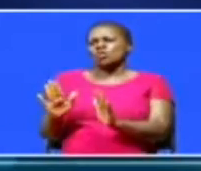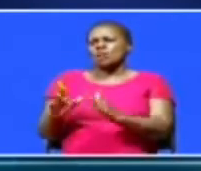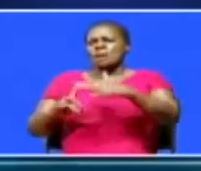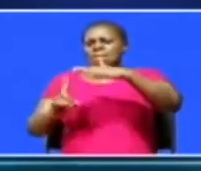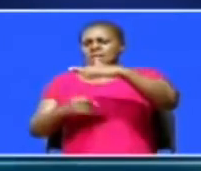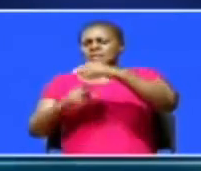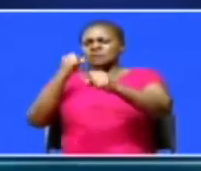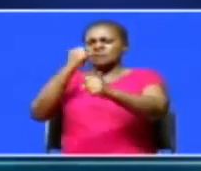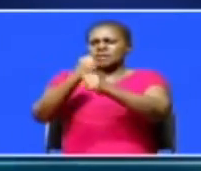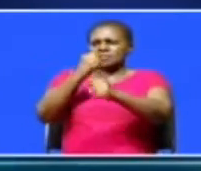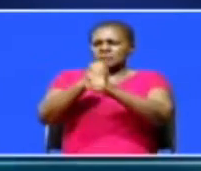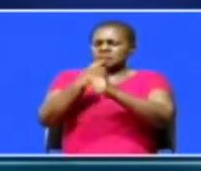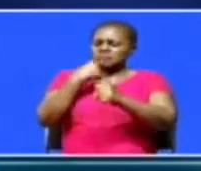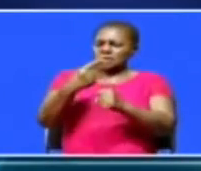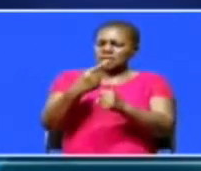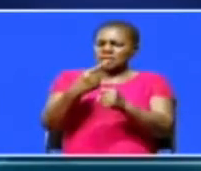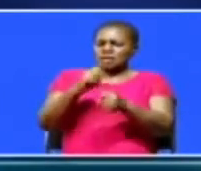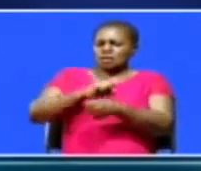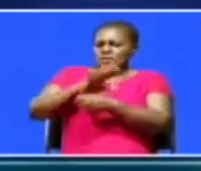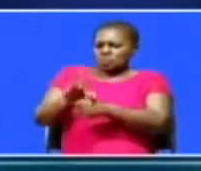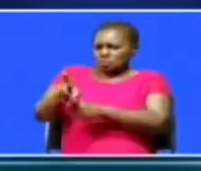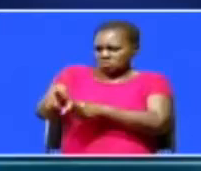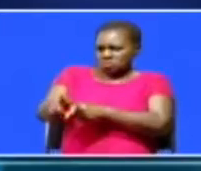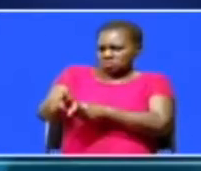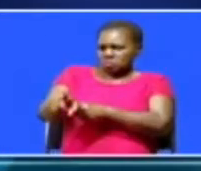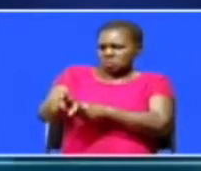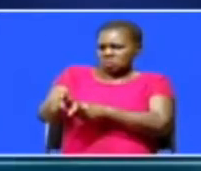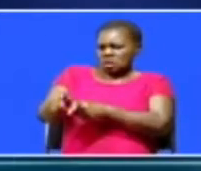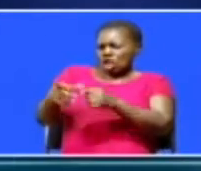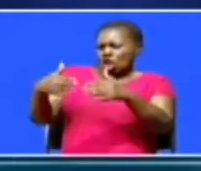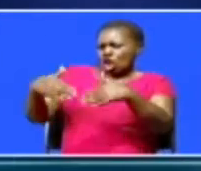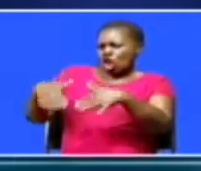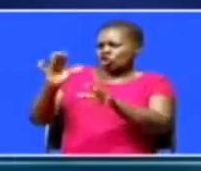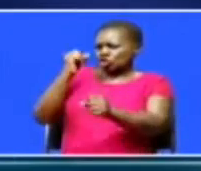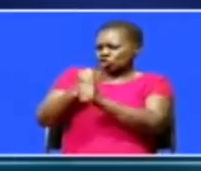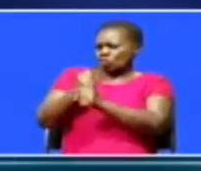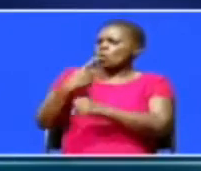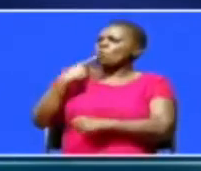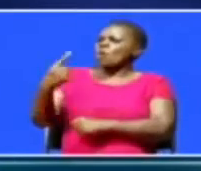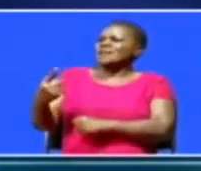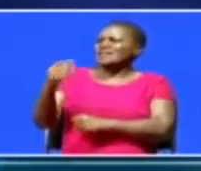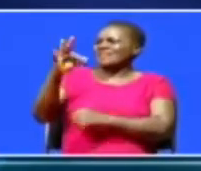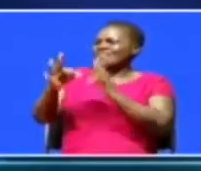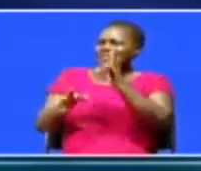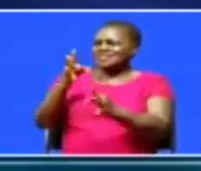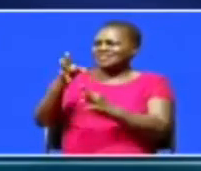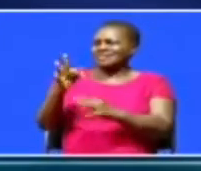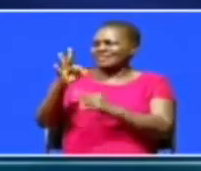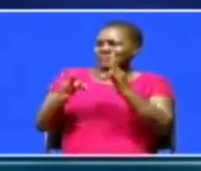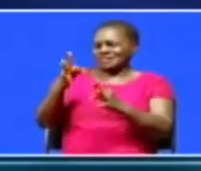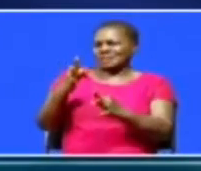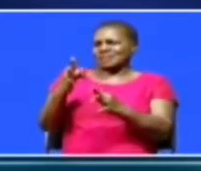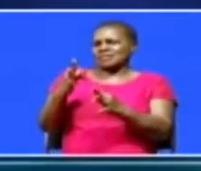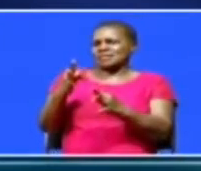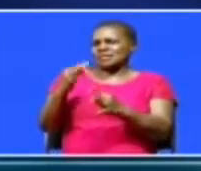Ministry of Labor estimating that COVID-19 pandemic had rendered some 133,000 Kenyans jobless by